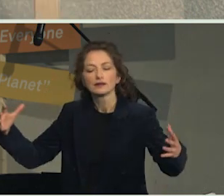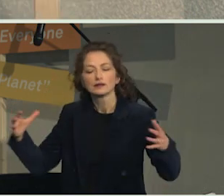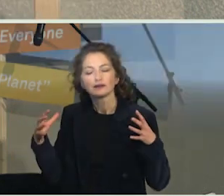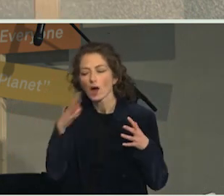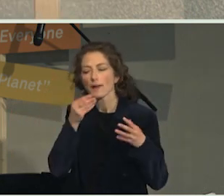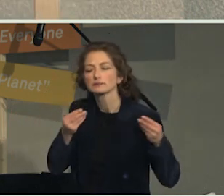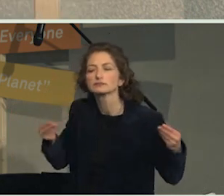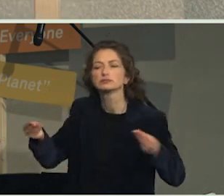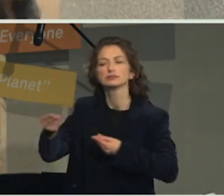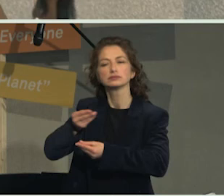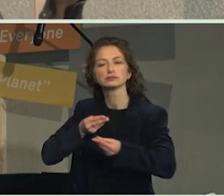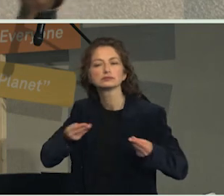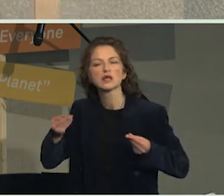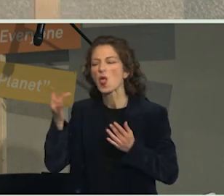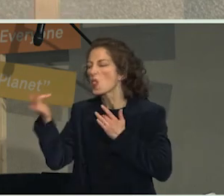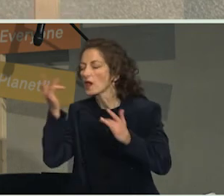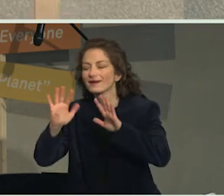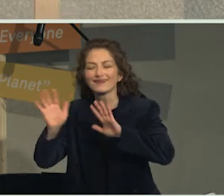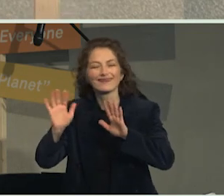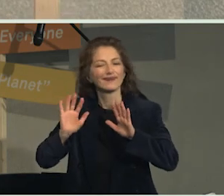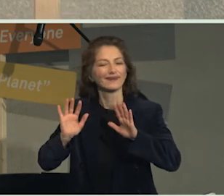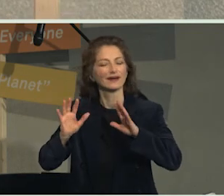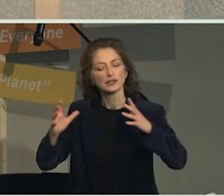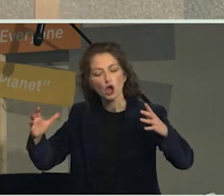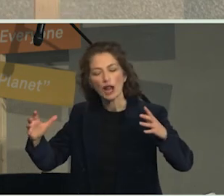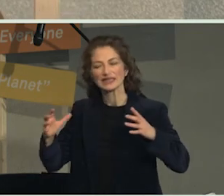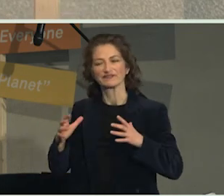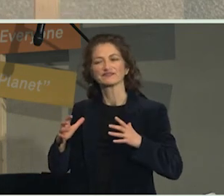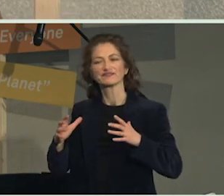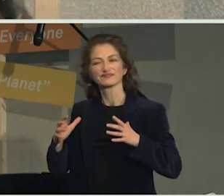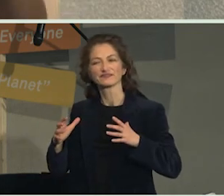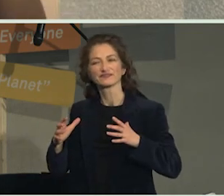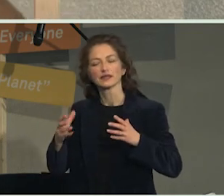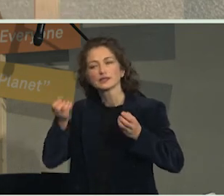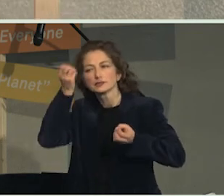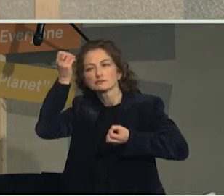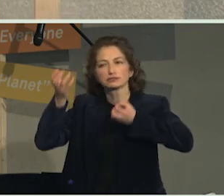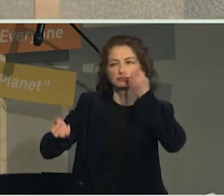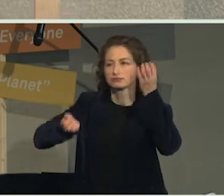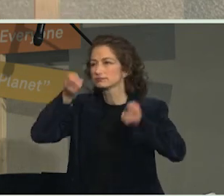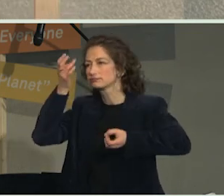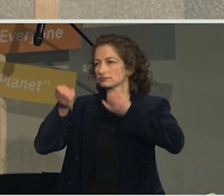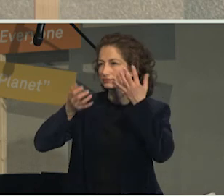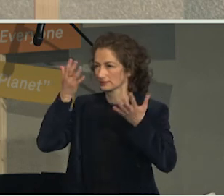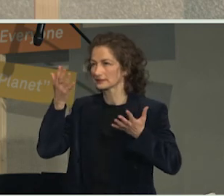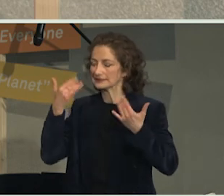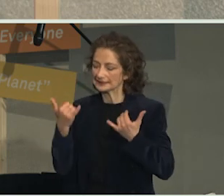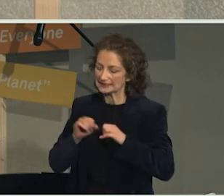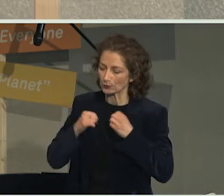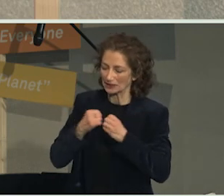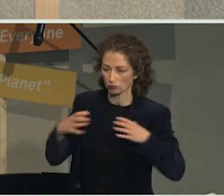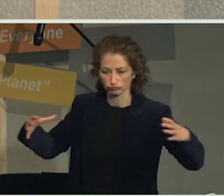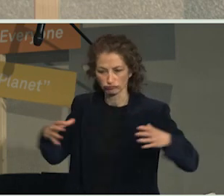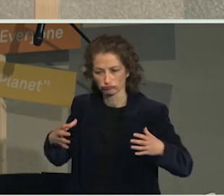attack what you have to say. Mm. You are part of a collective that's trying to think collectively about the situation that we are in.